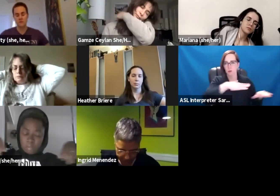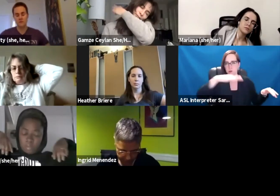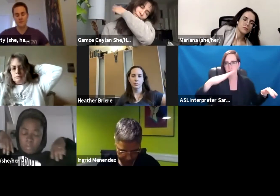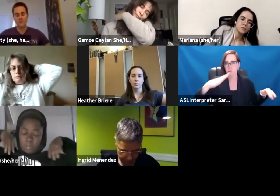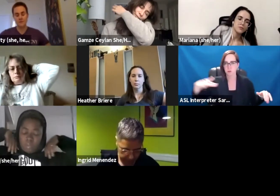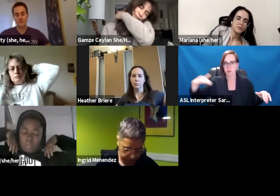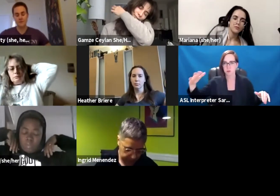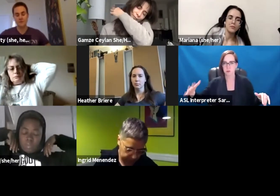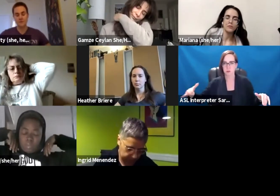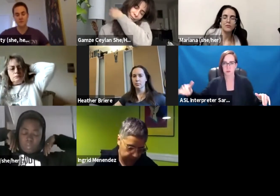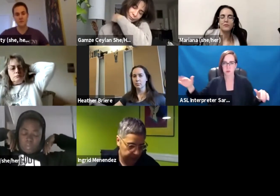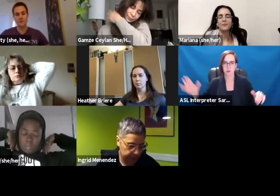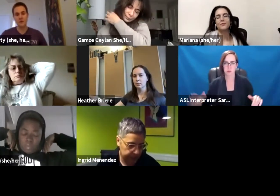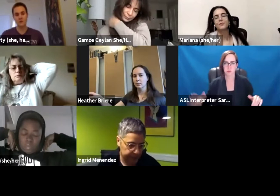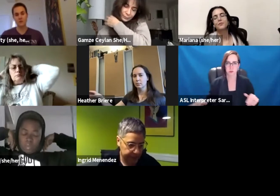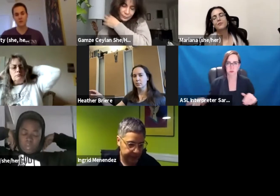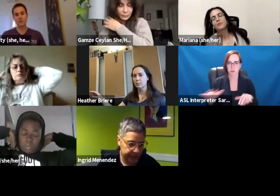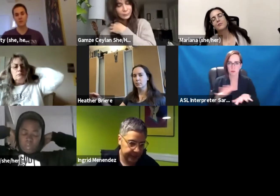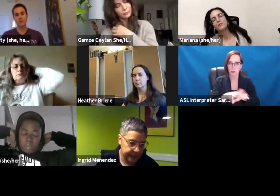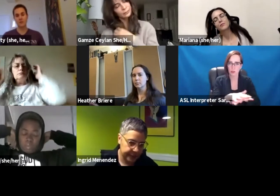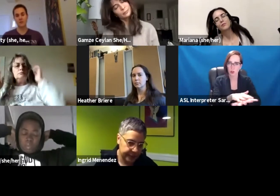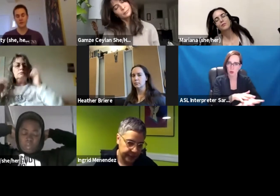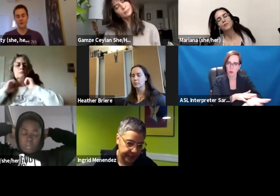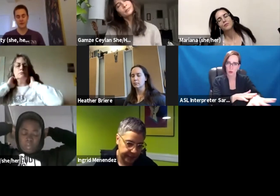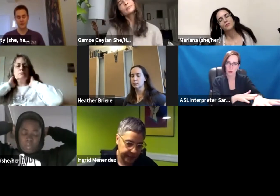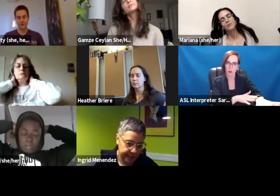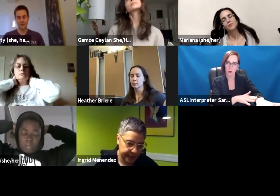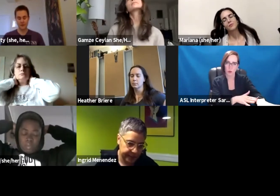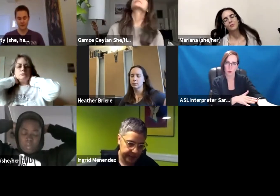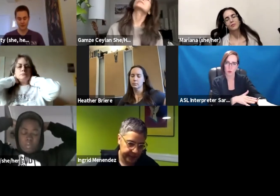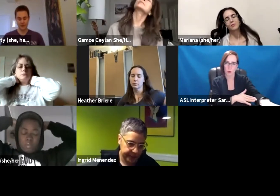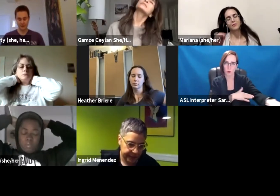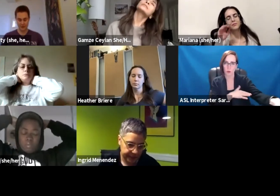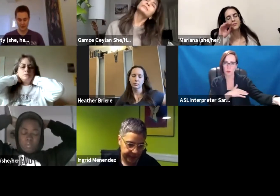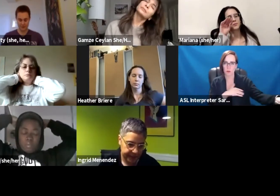in slow motion. Part of the sky.